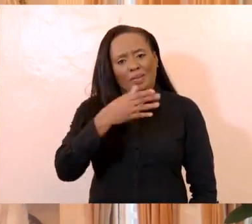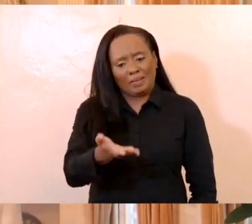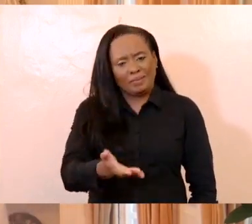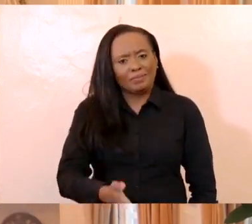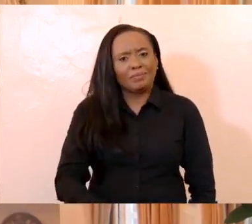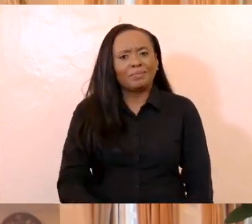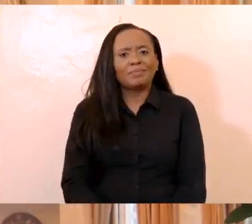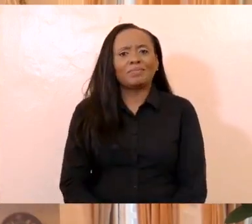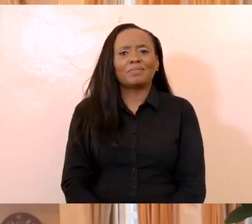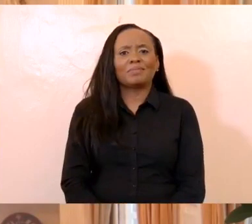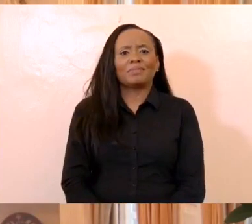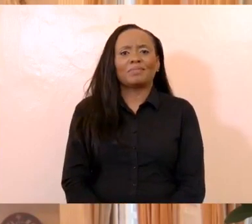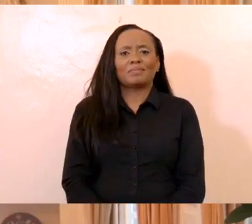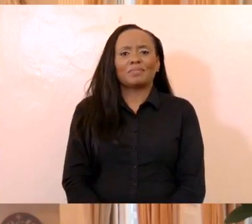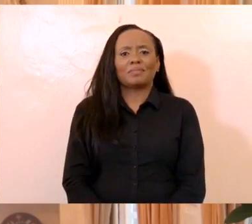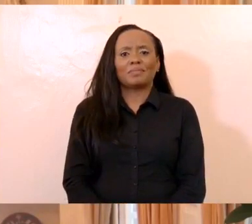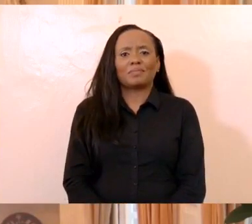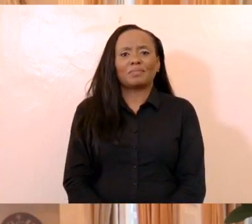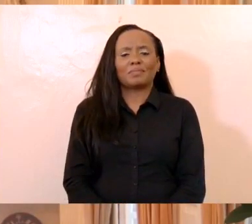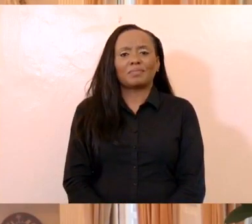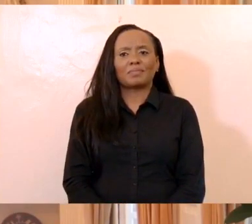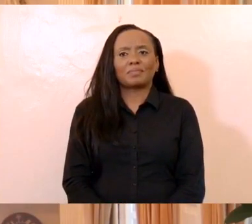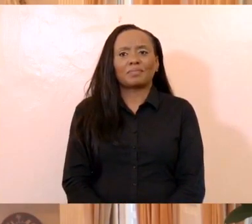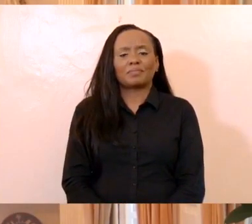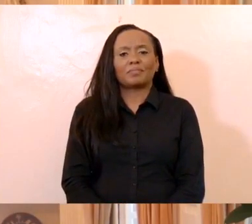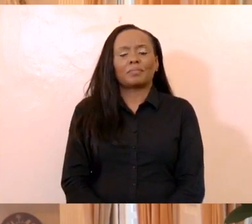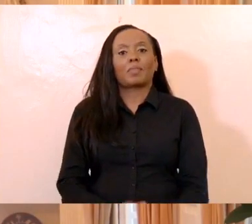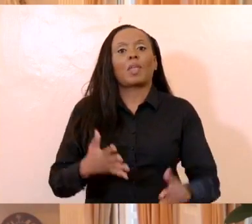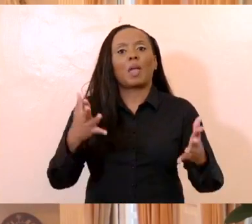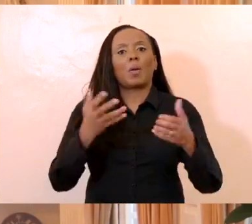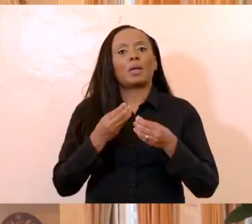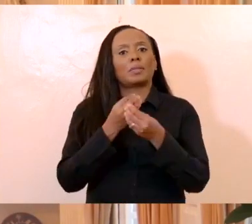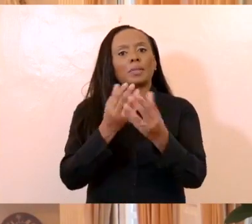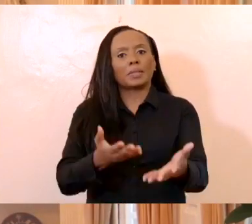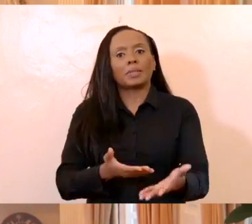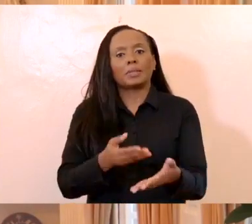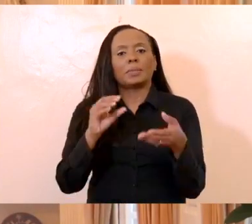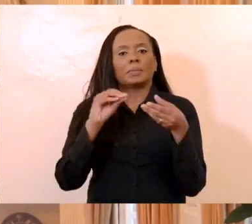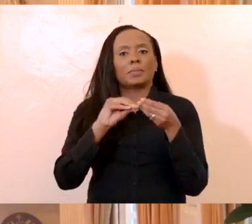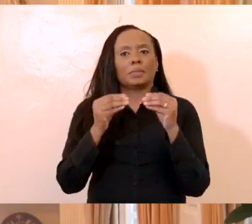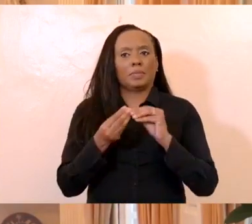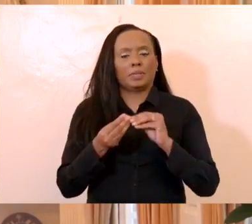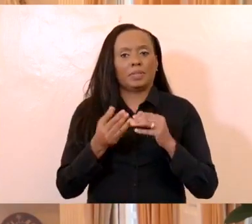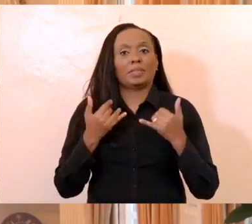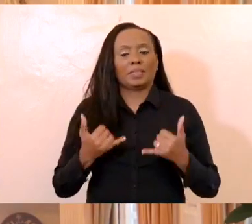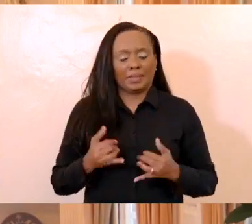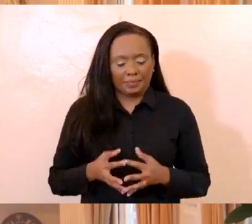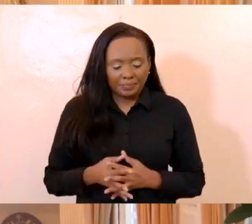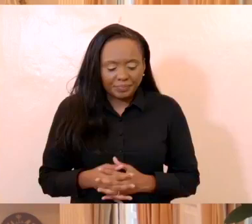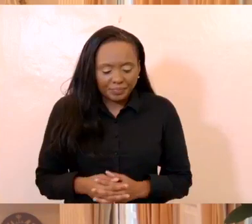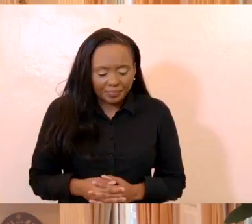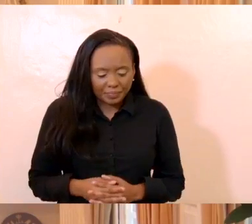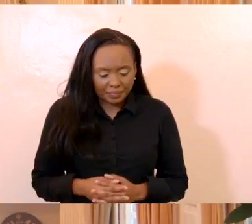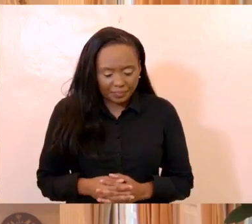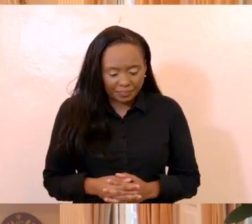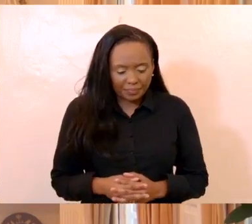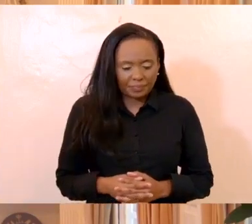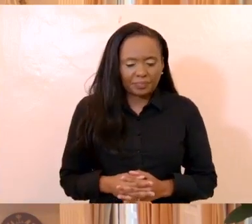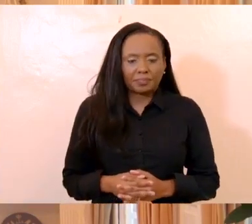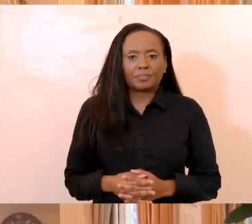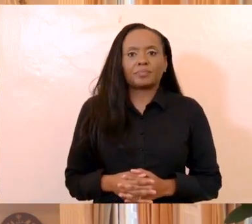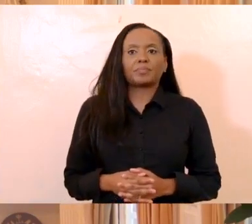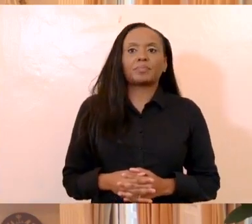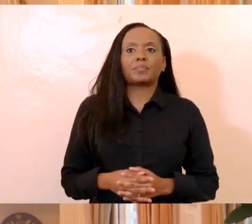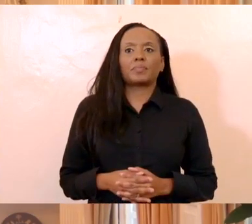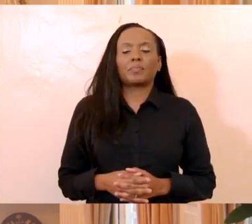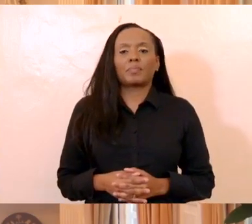Now, let me give you some statistics that I'm releasing today. And